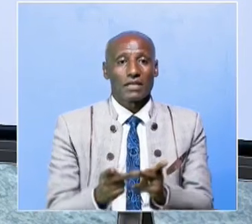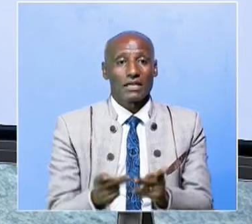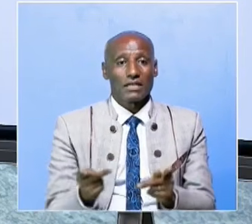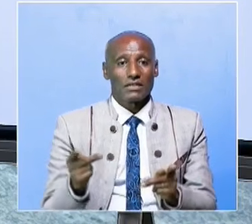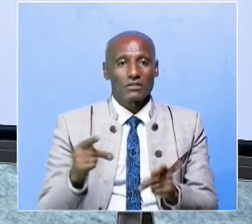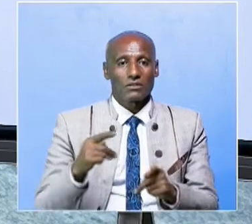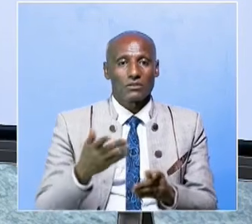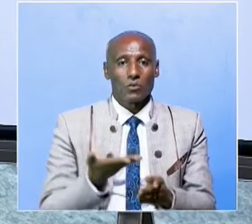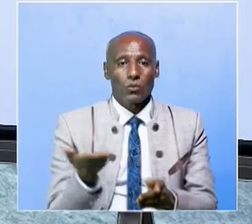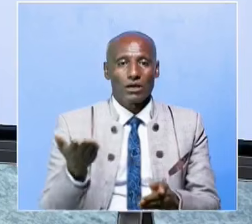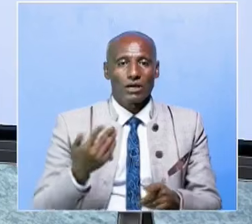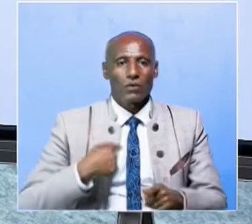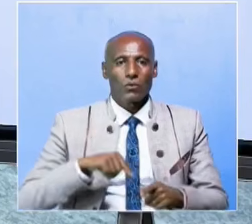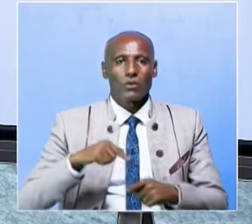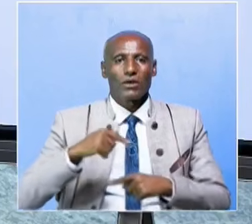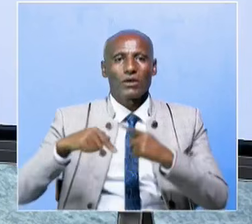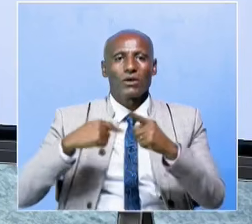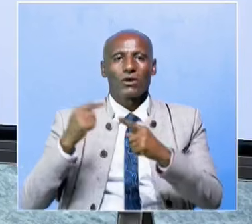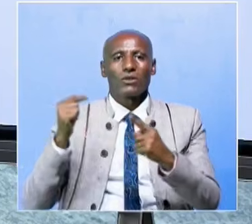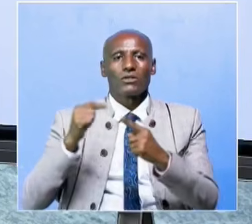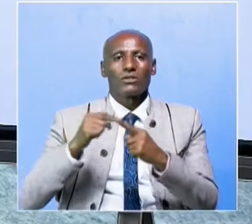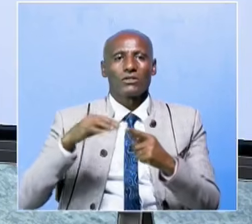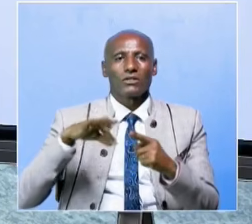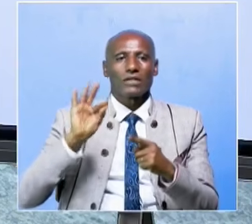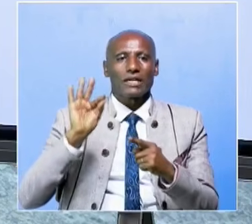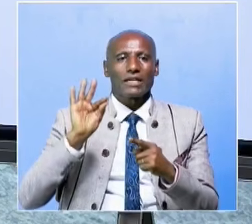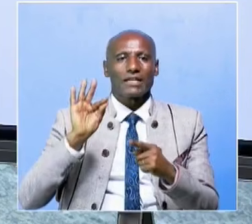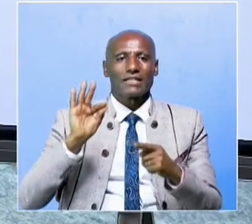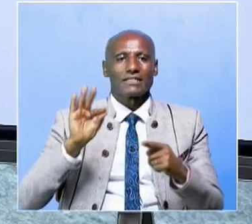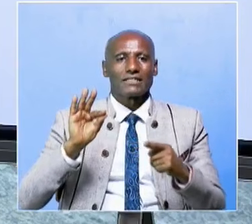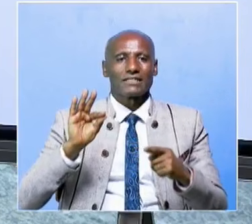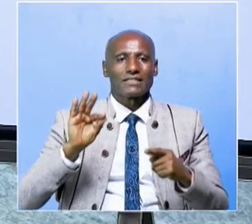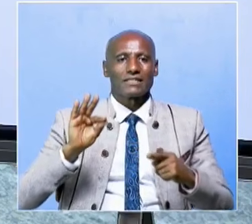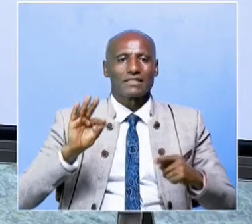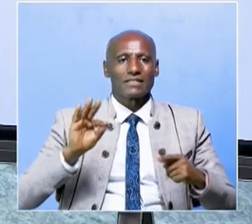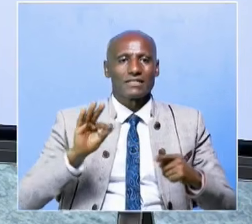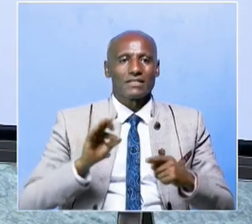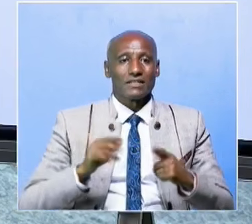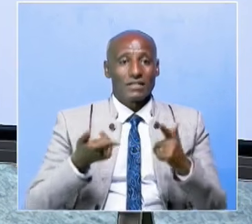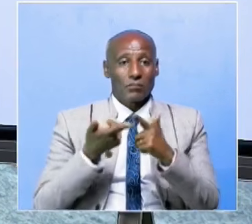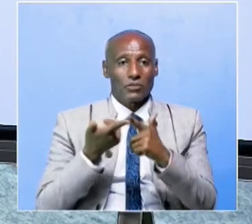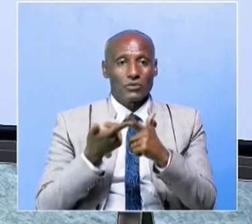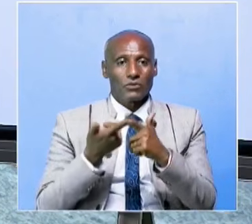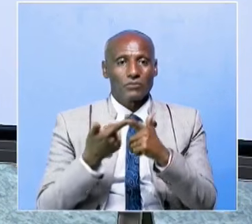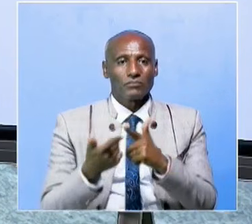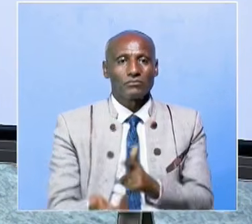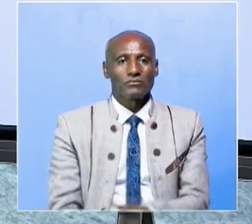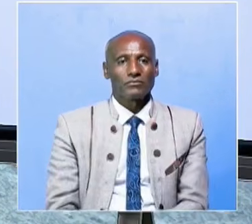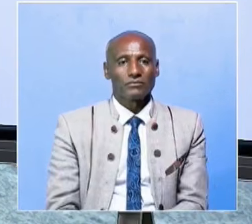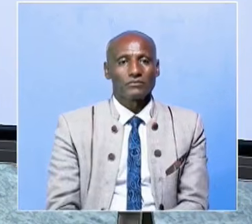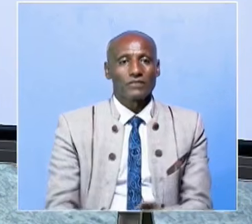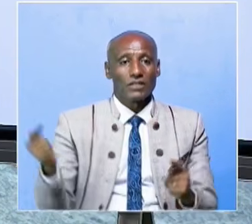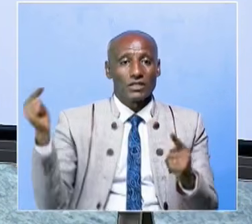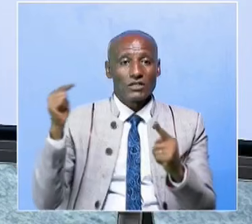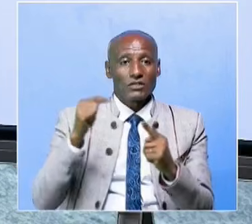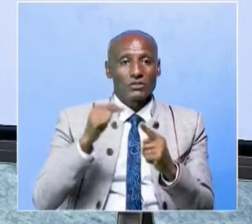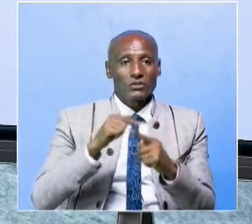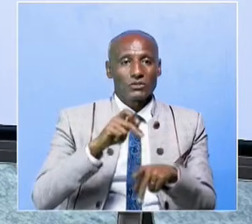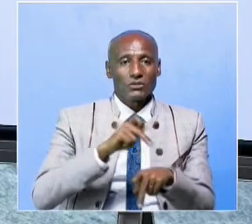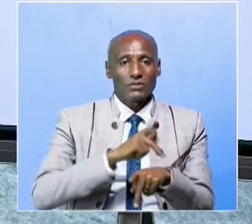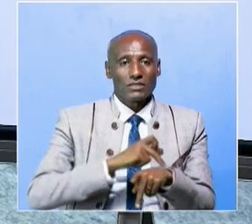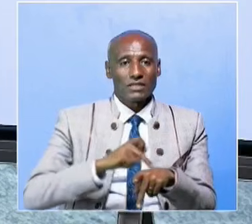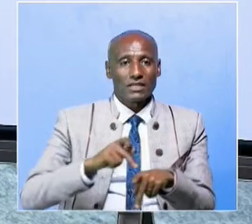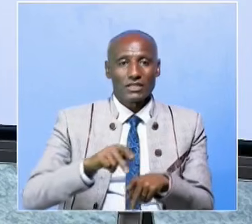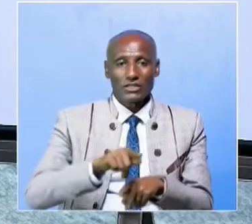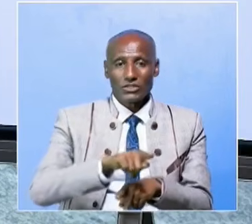fun, to enjoy ourselves. So the recreation center. What about number 2? 2 dash your